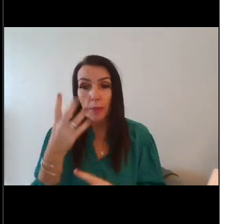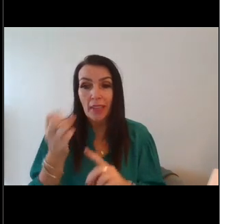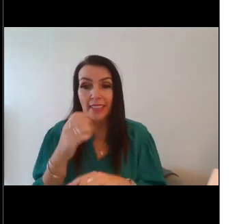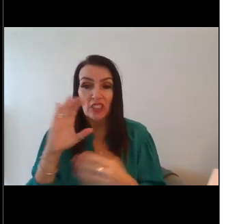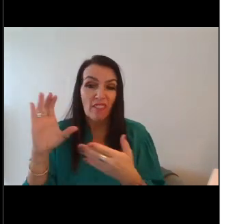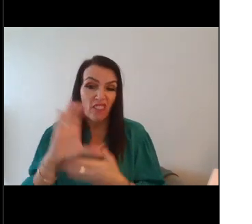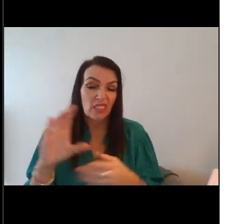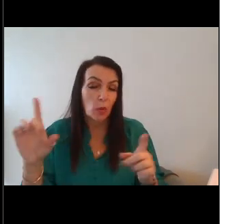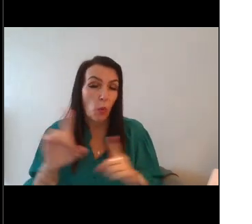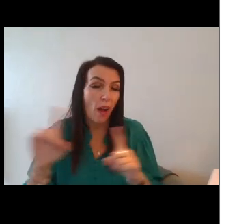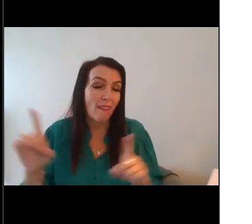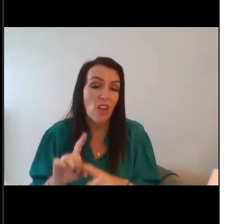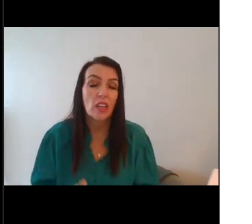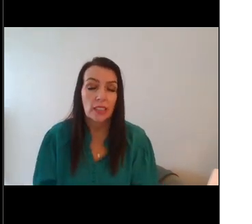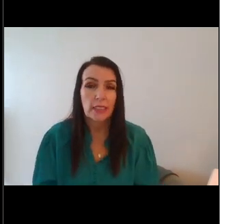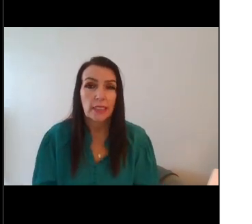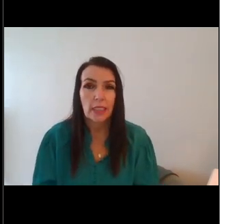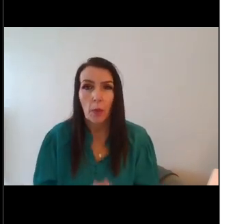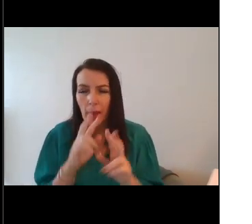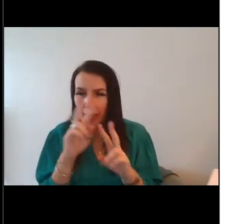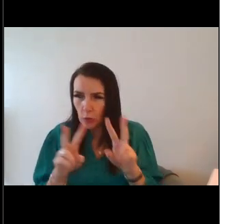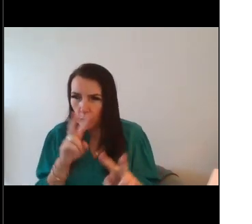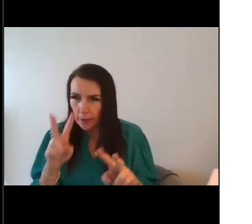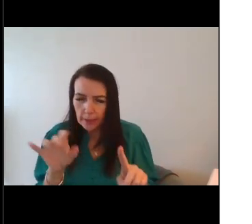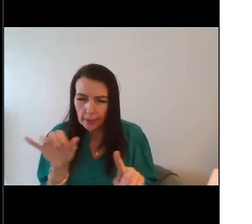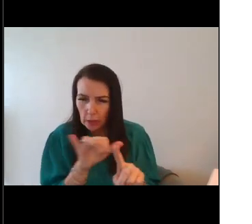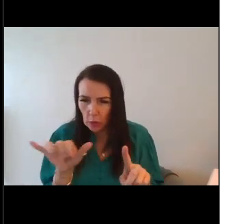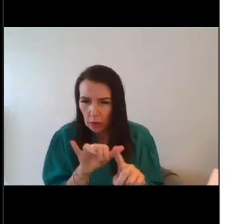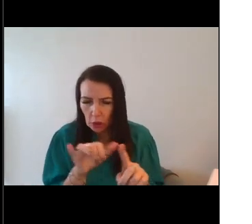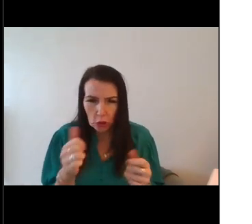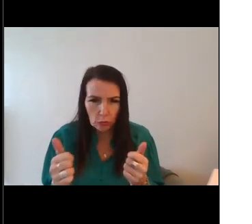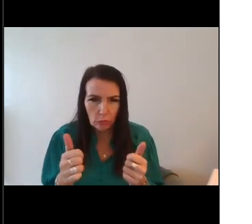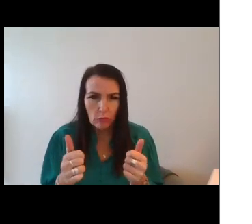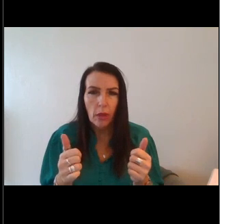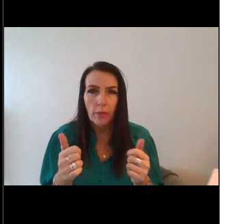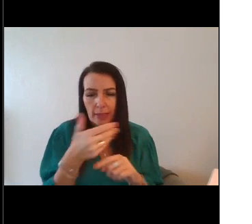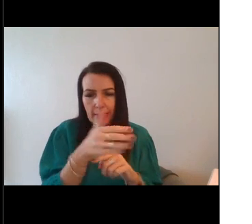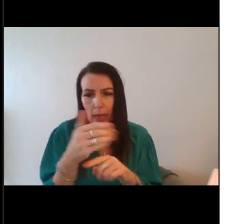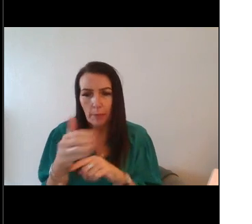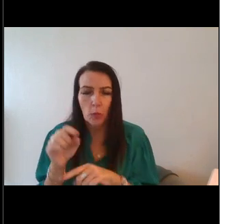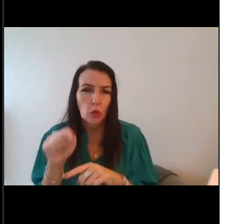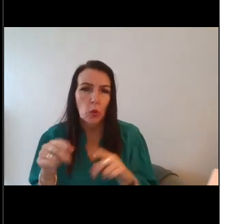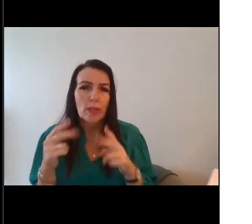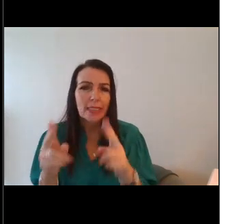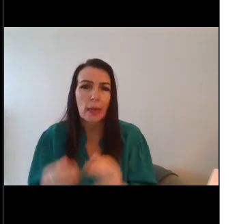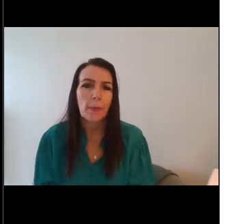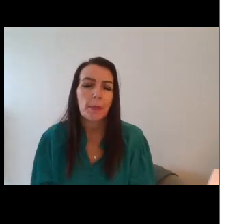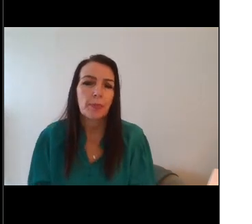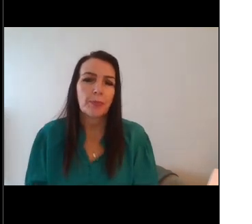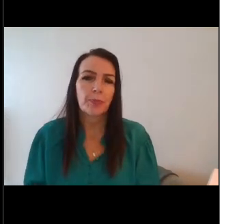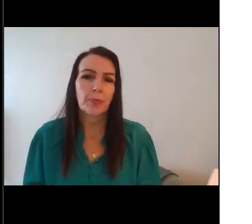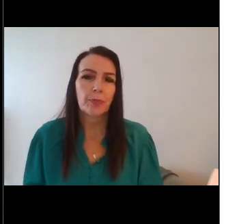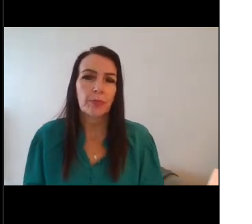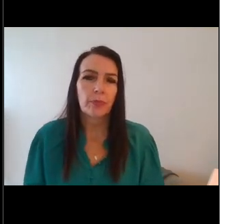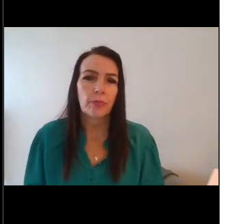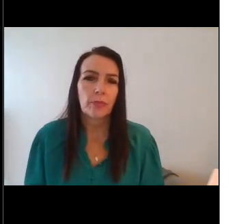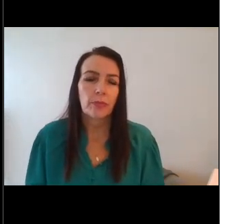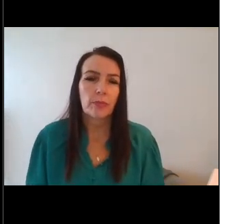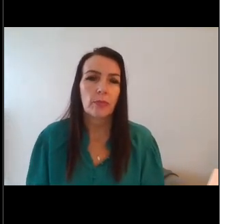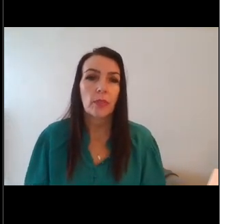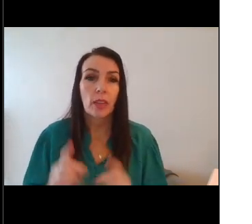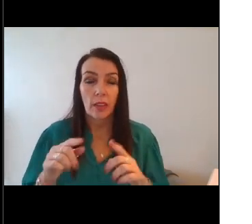it might have been. We kind of looked at the characteristics of the homes and again signposted to those schemes. Now, this work was